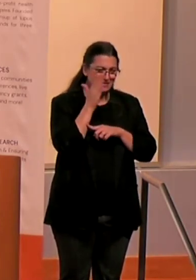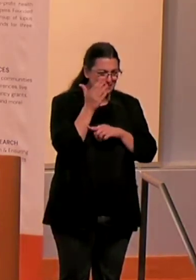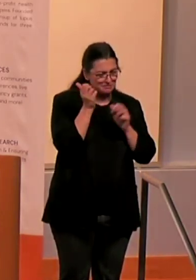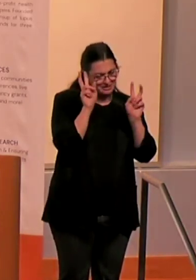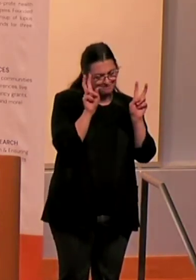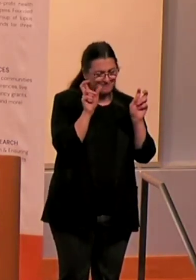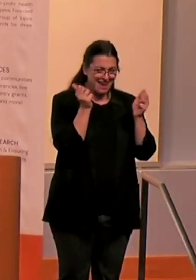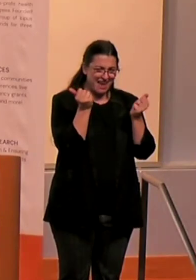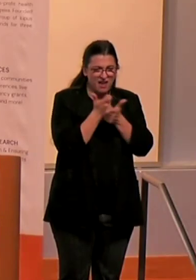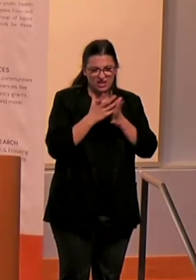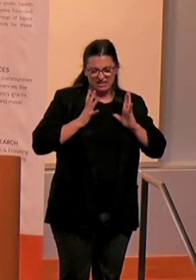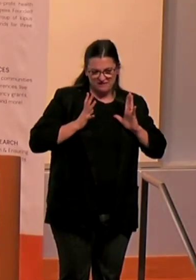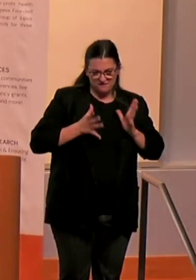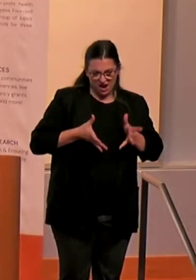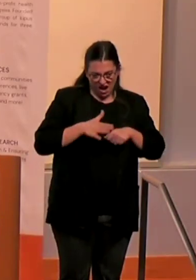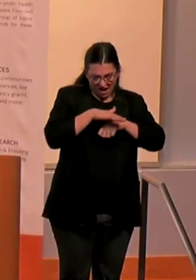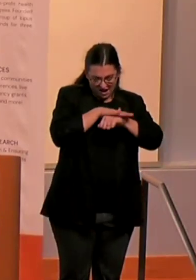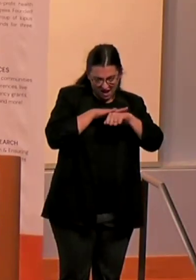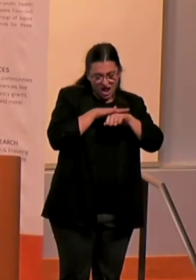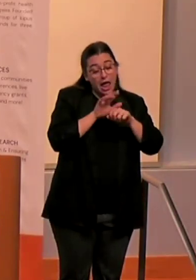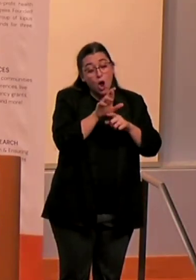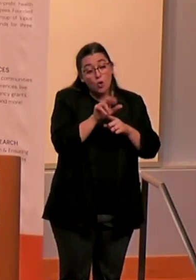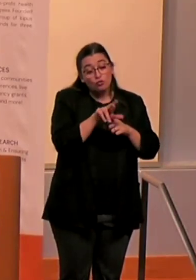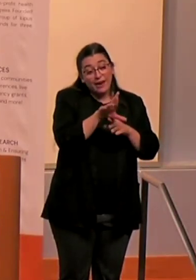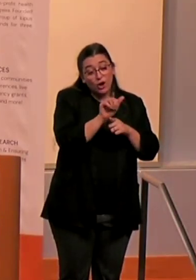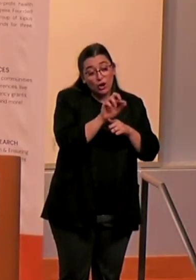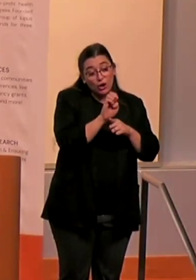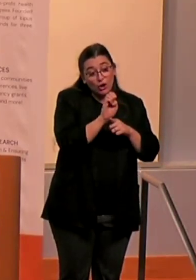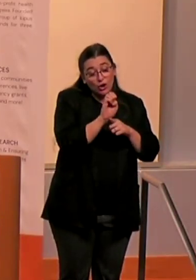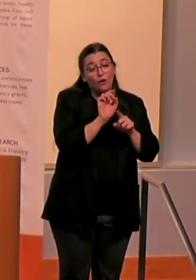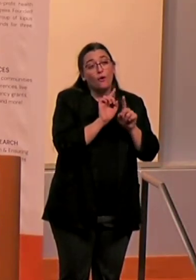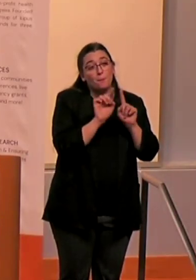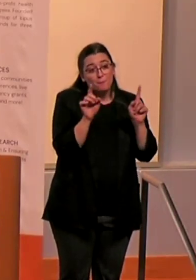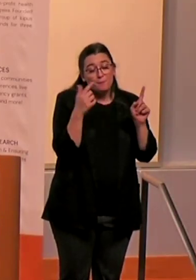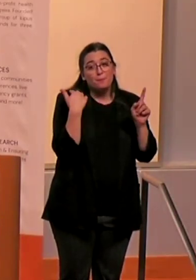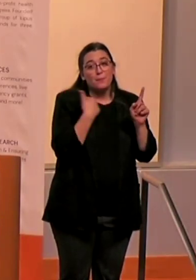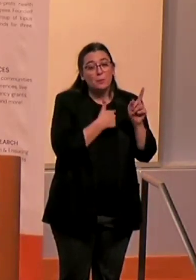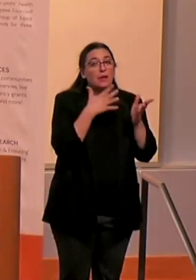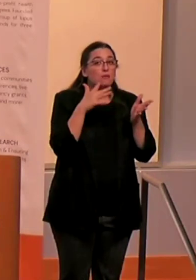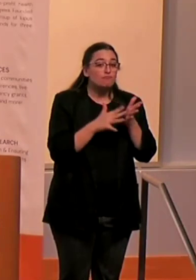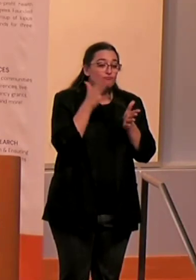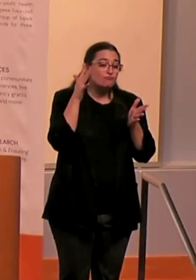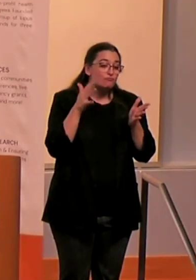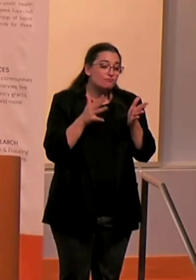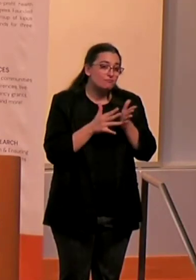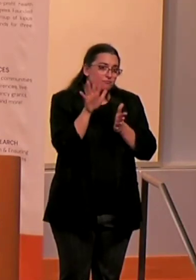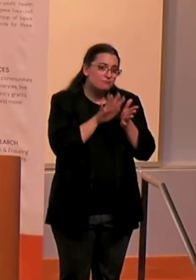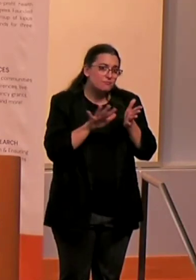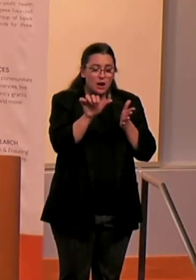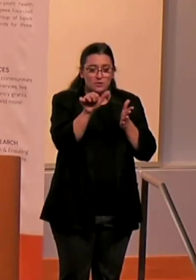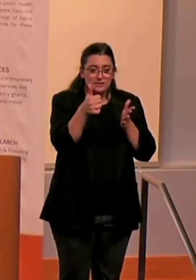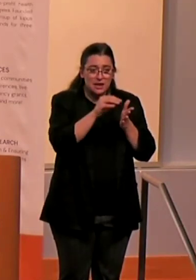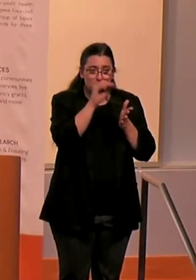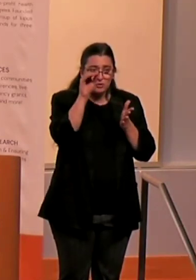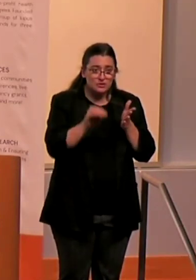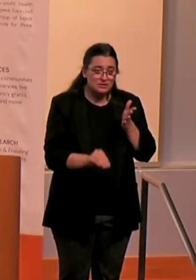fine there. They said it is rare, but we do sometimes, like 10% do see